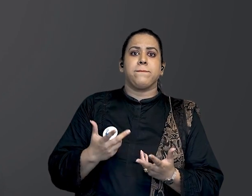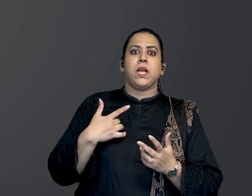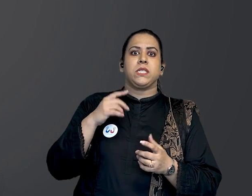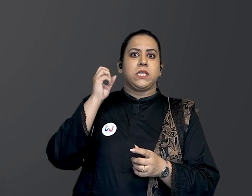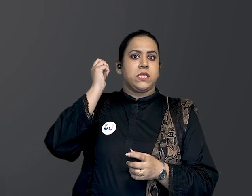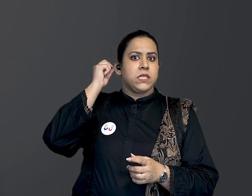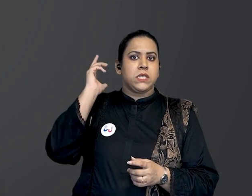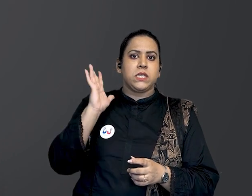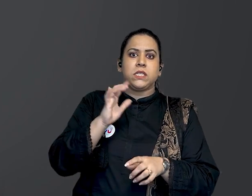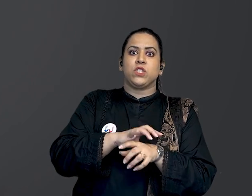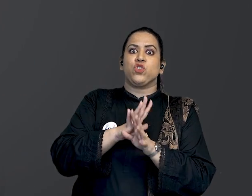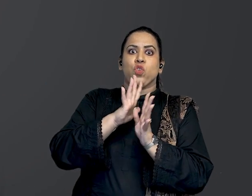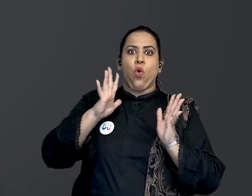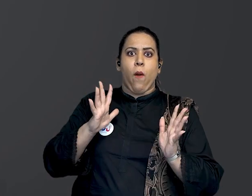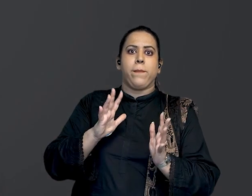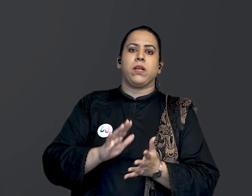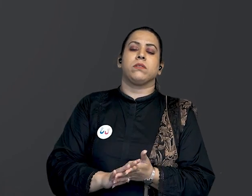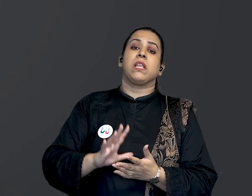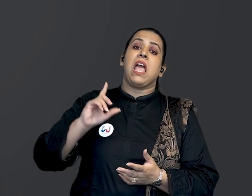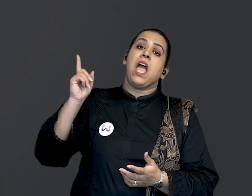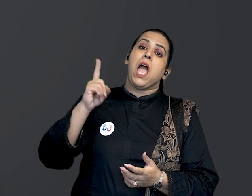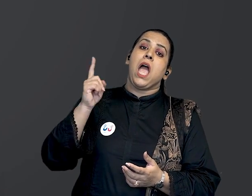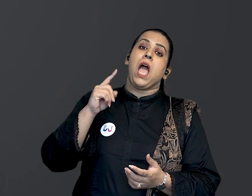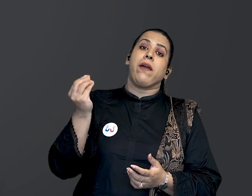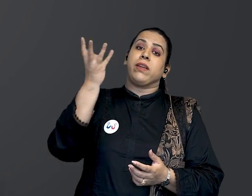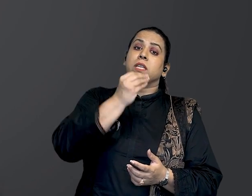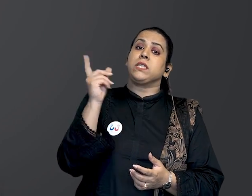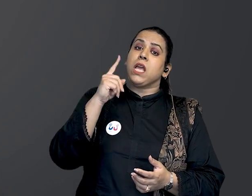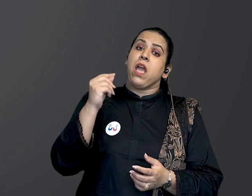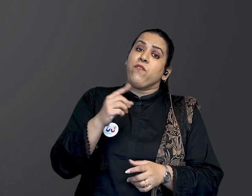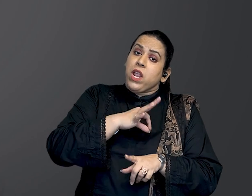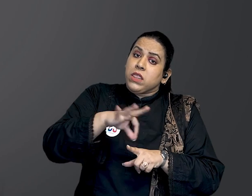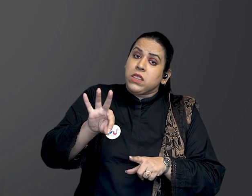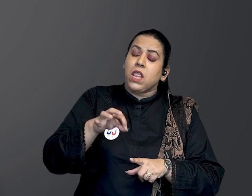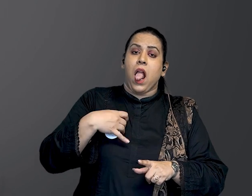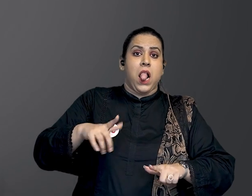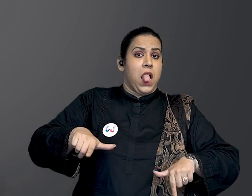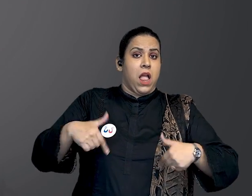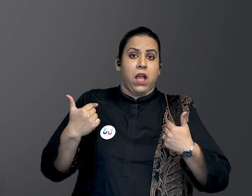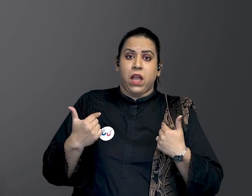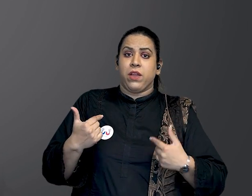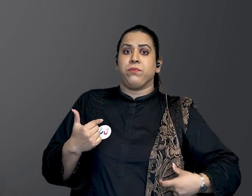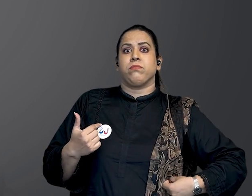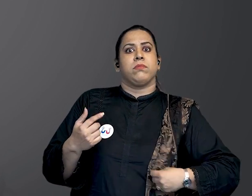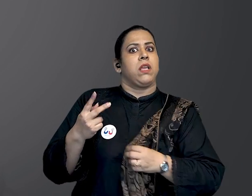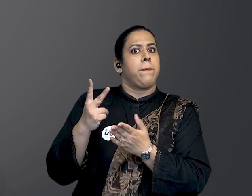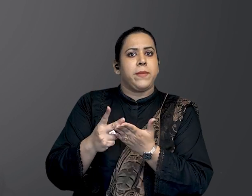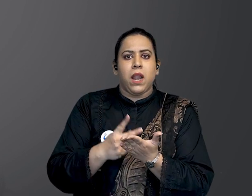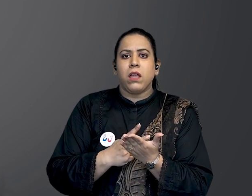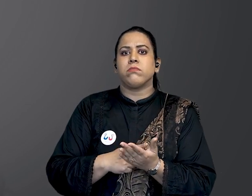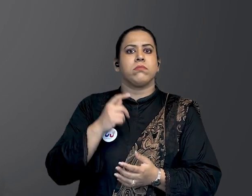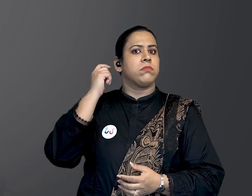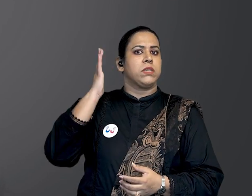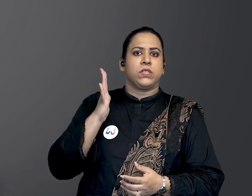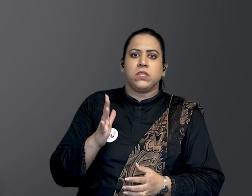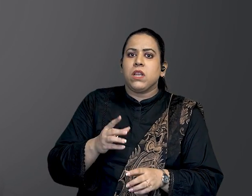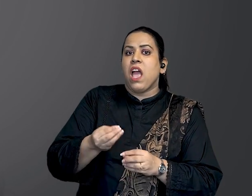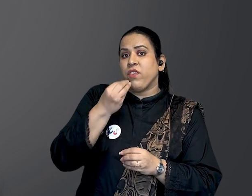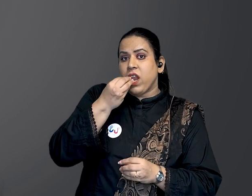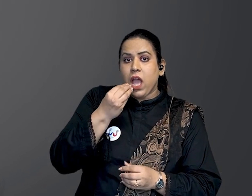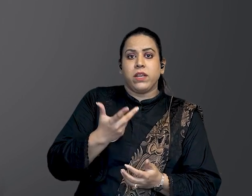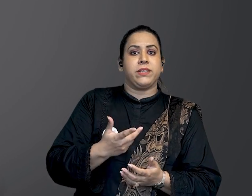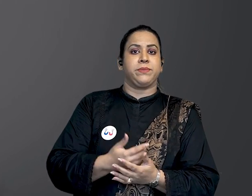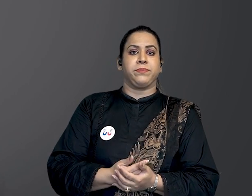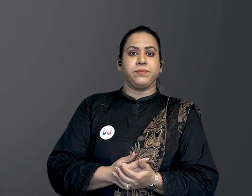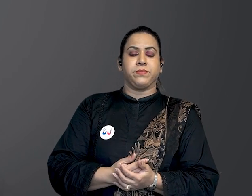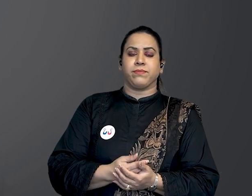actions over it. And once you start to take actions over it, you see results. And when you see results, the momentum kicks in and things